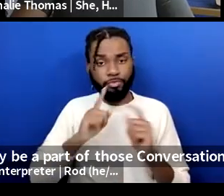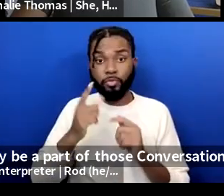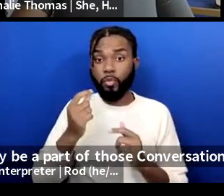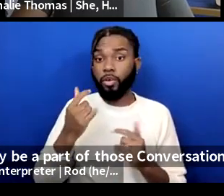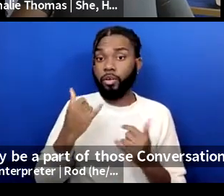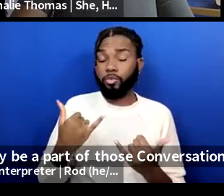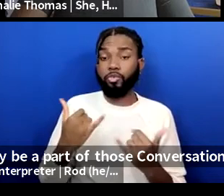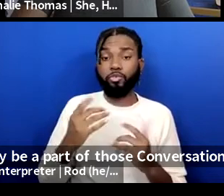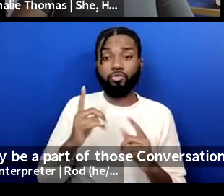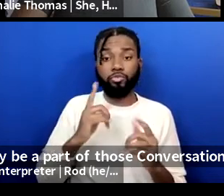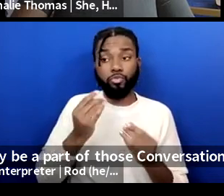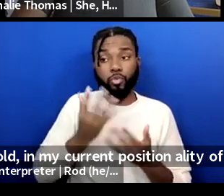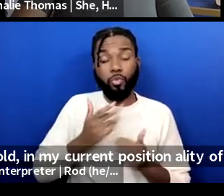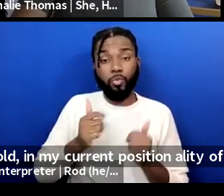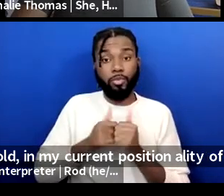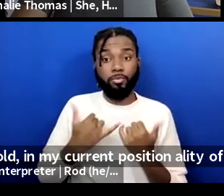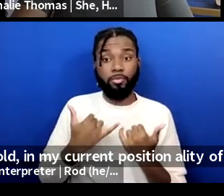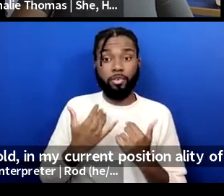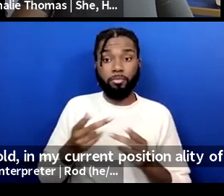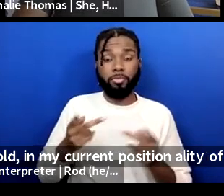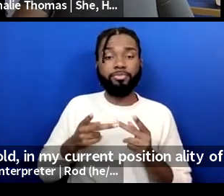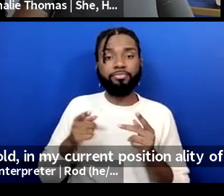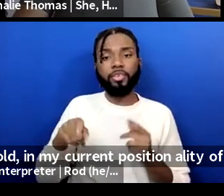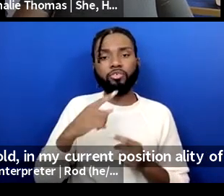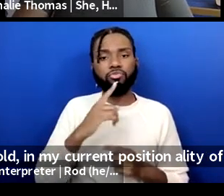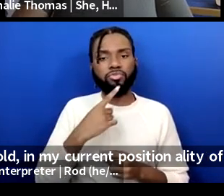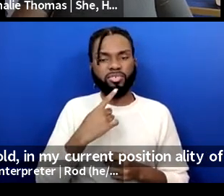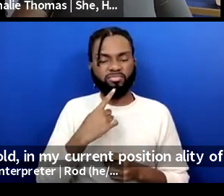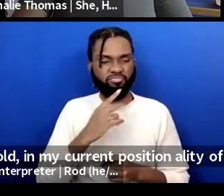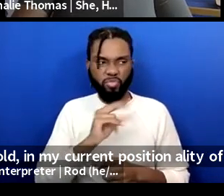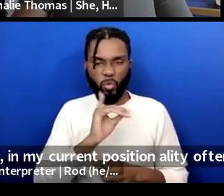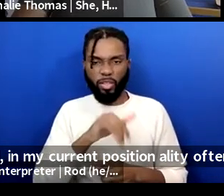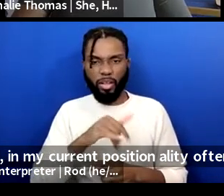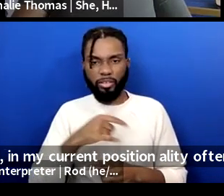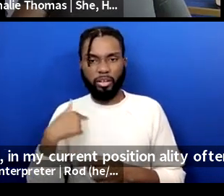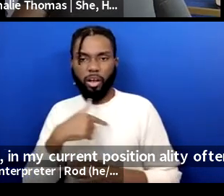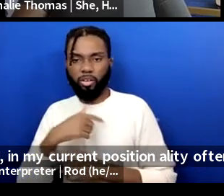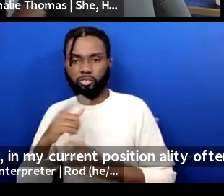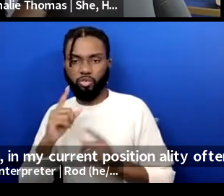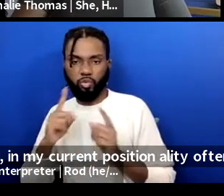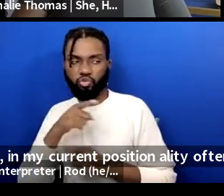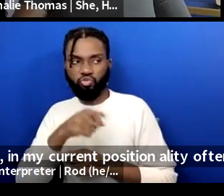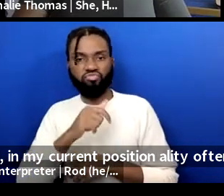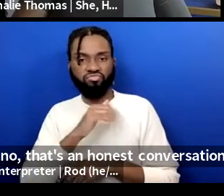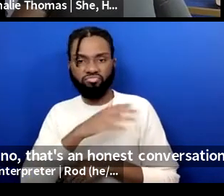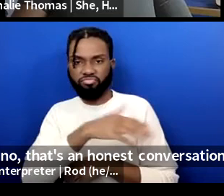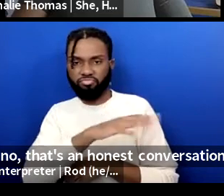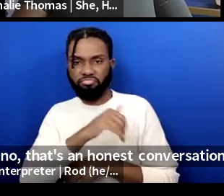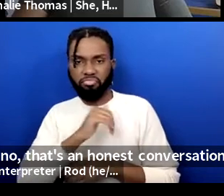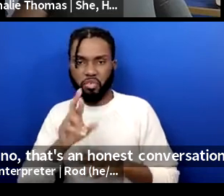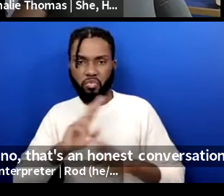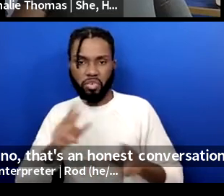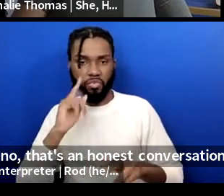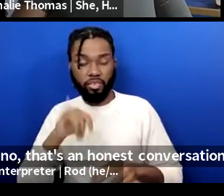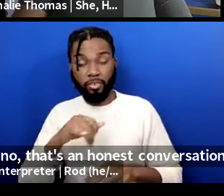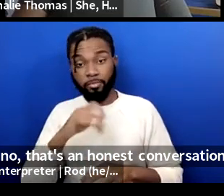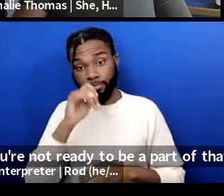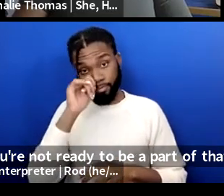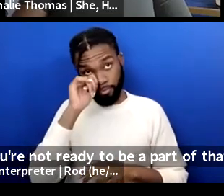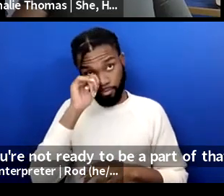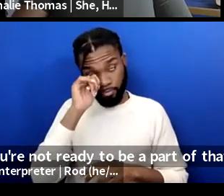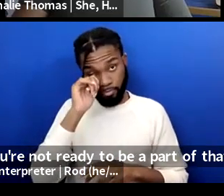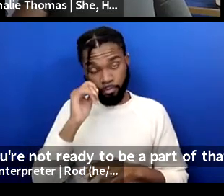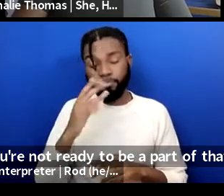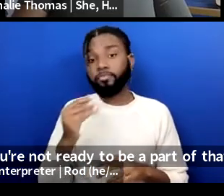positionality often is like, no, that's an us conversation. You're not ready to be a part of that. Like it, and kind of